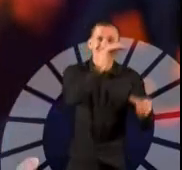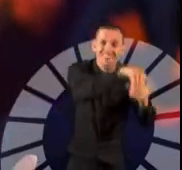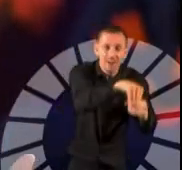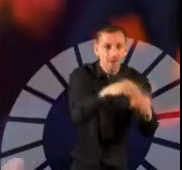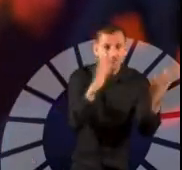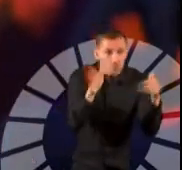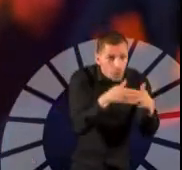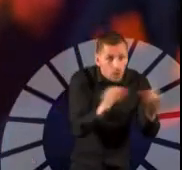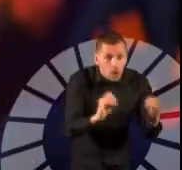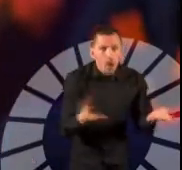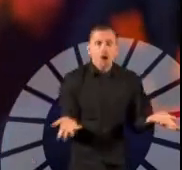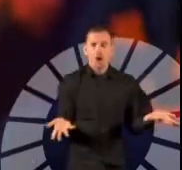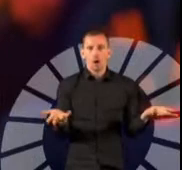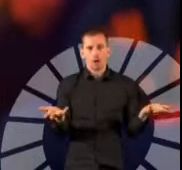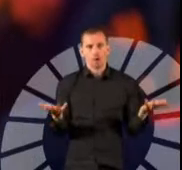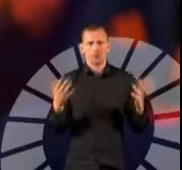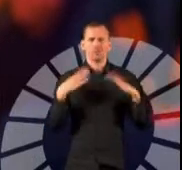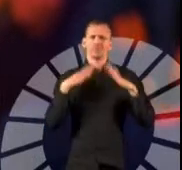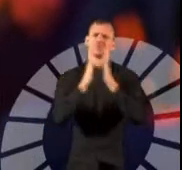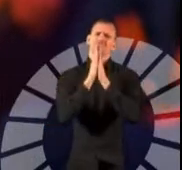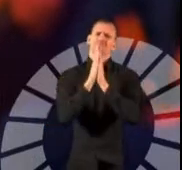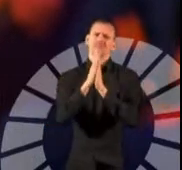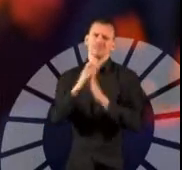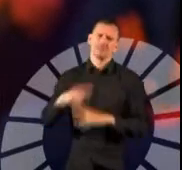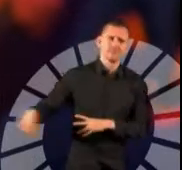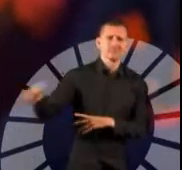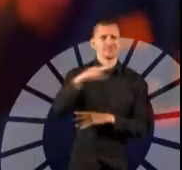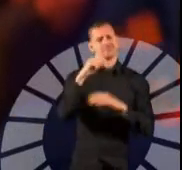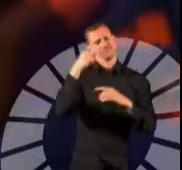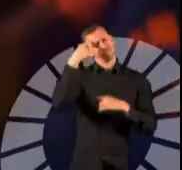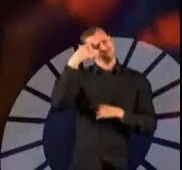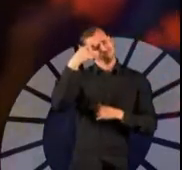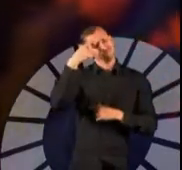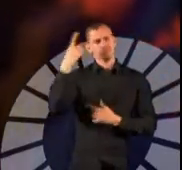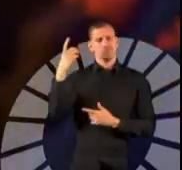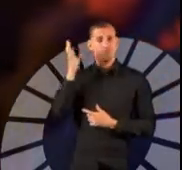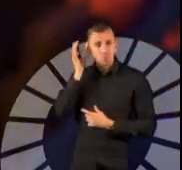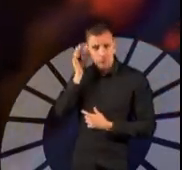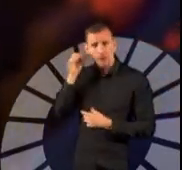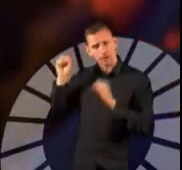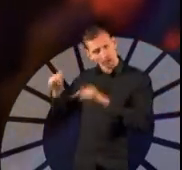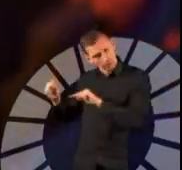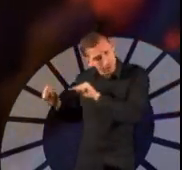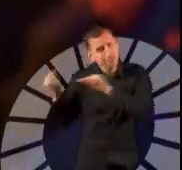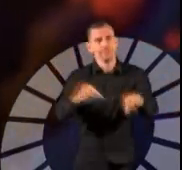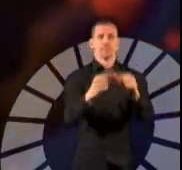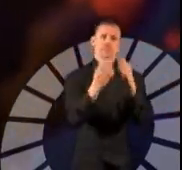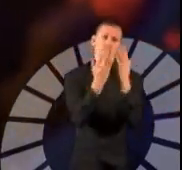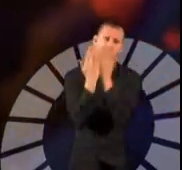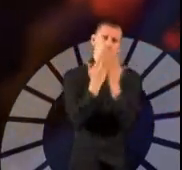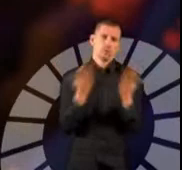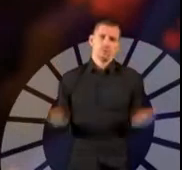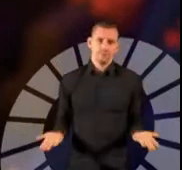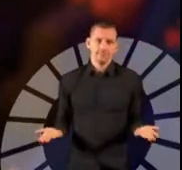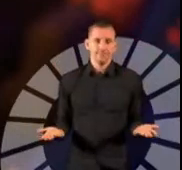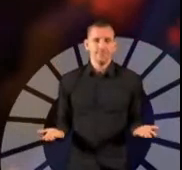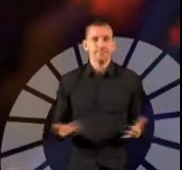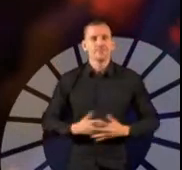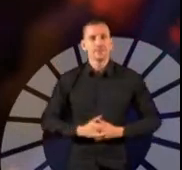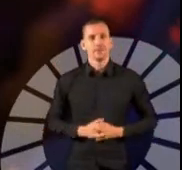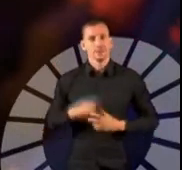special attention to this issue of returning to school for girls. And we should do this thinking